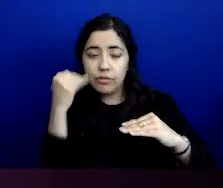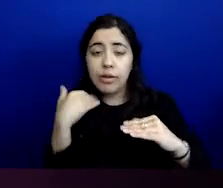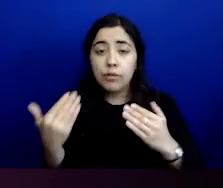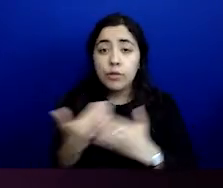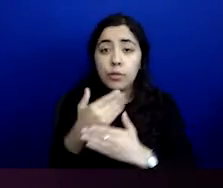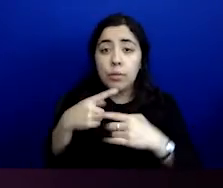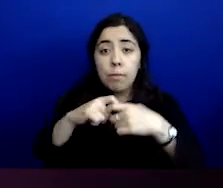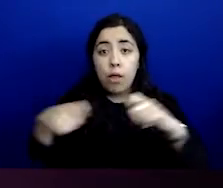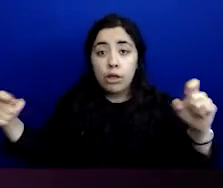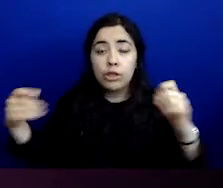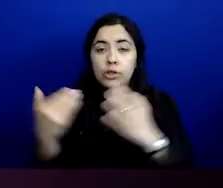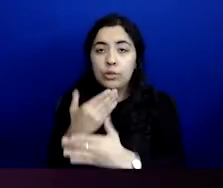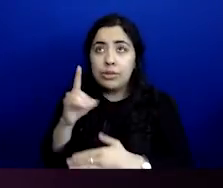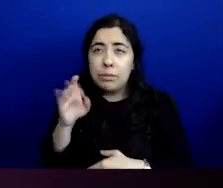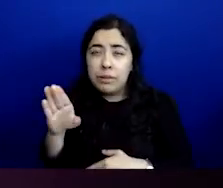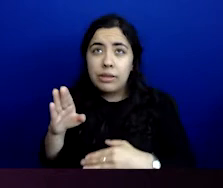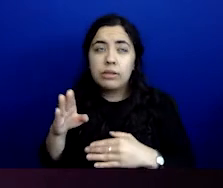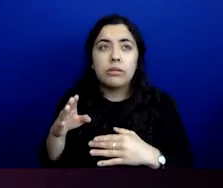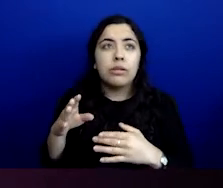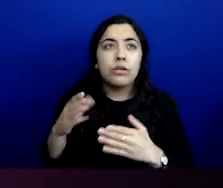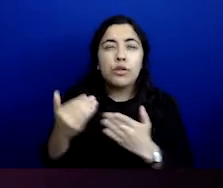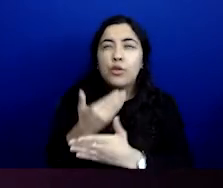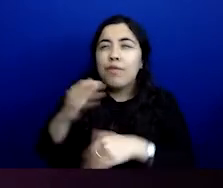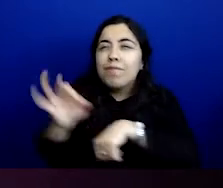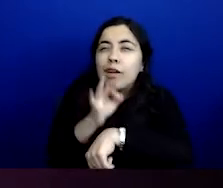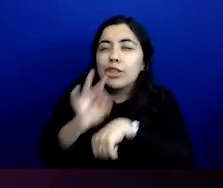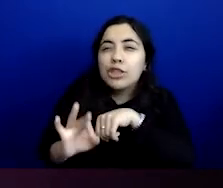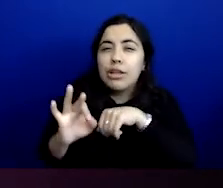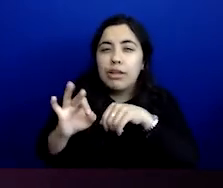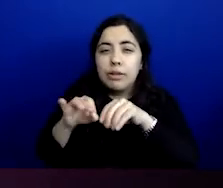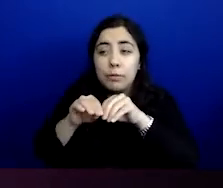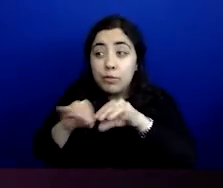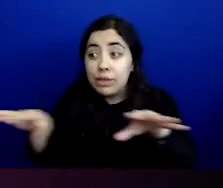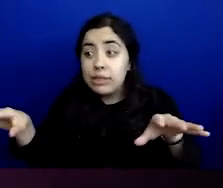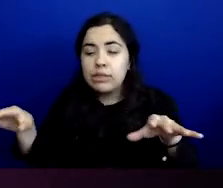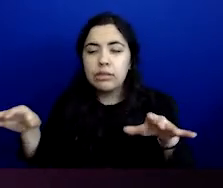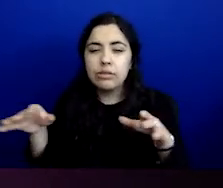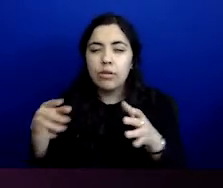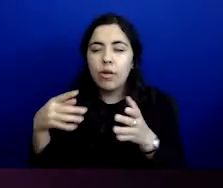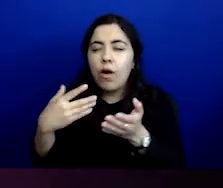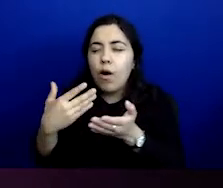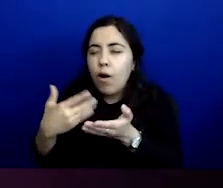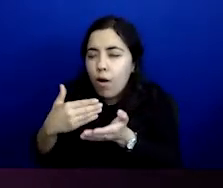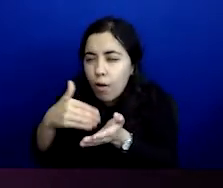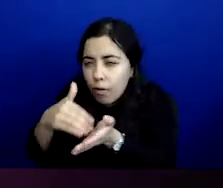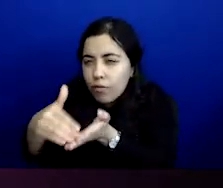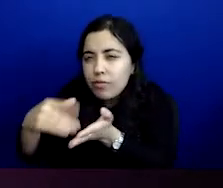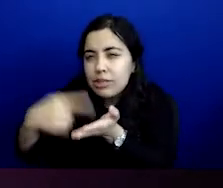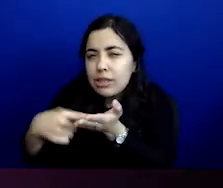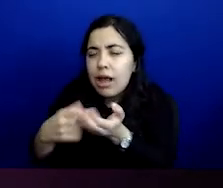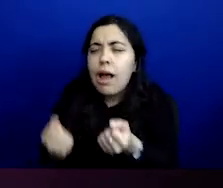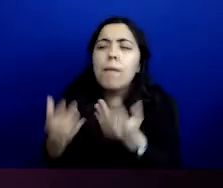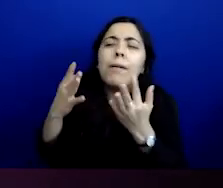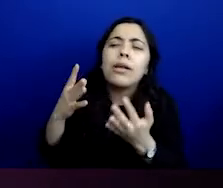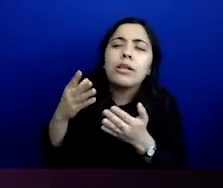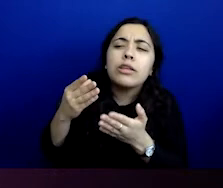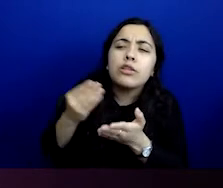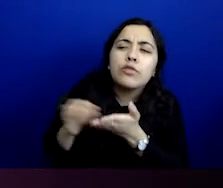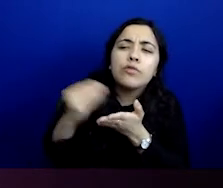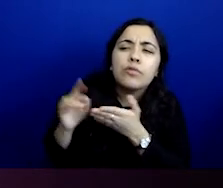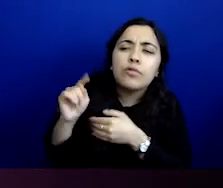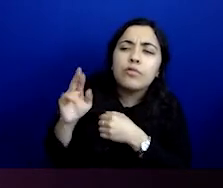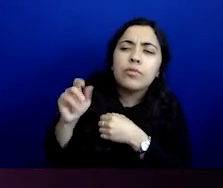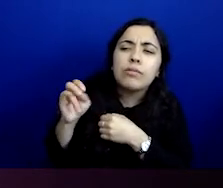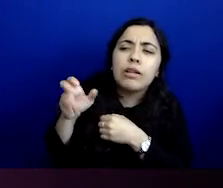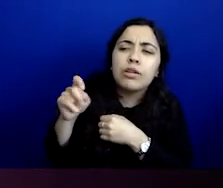being released or new pieces of functionality talked about, it's often talking about how many transactions per second, what is the